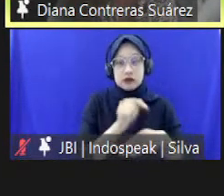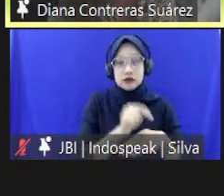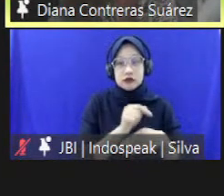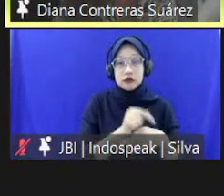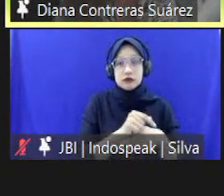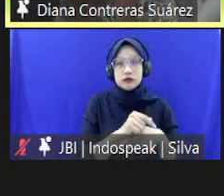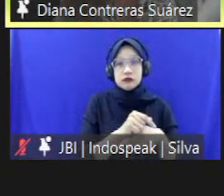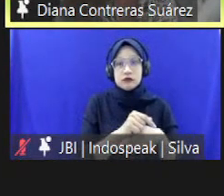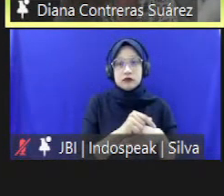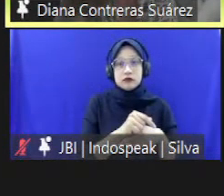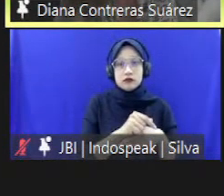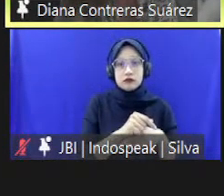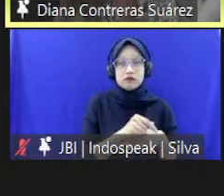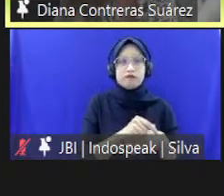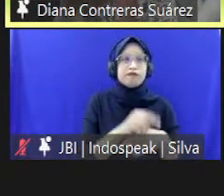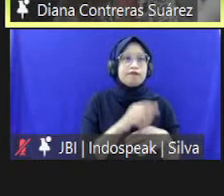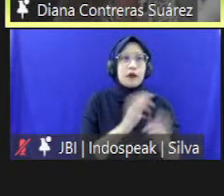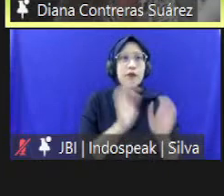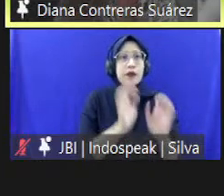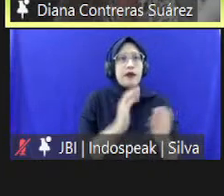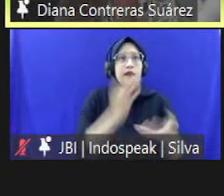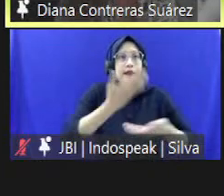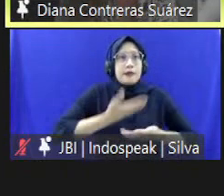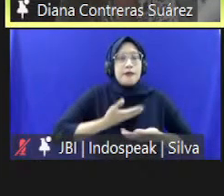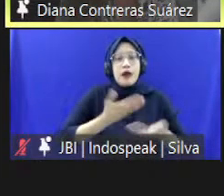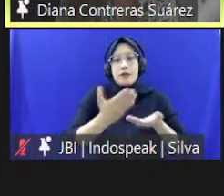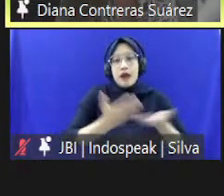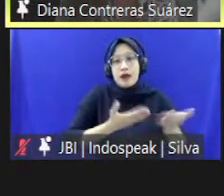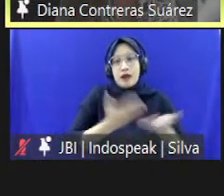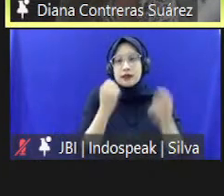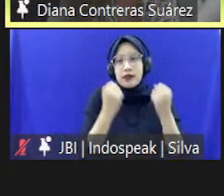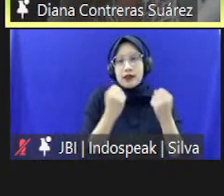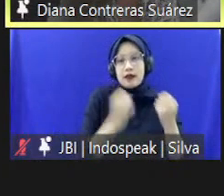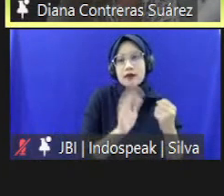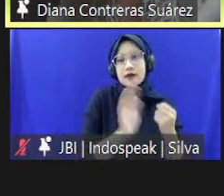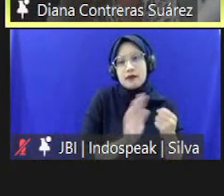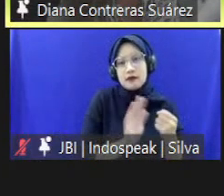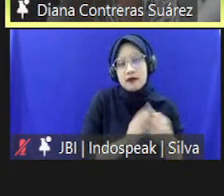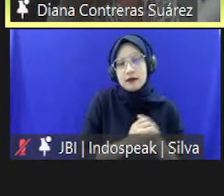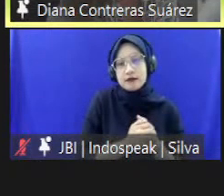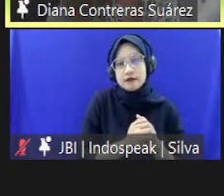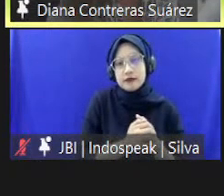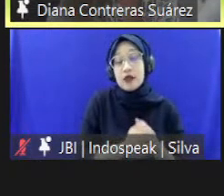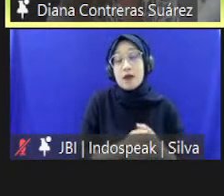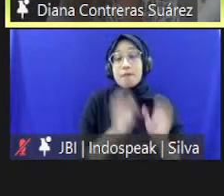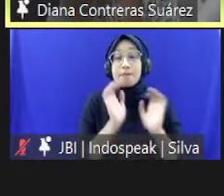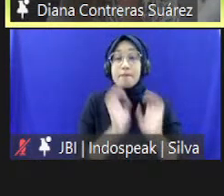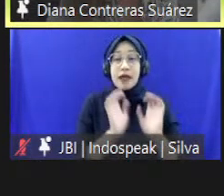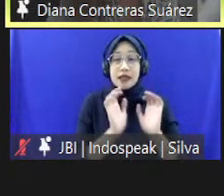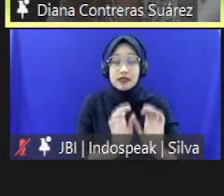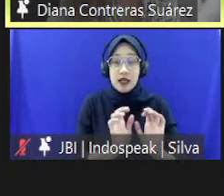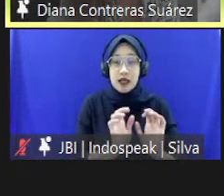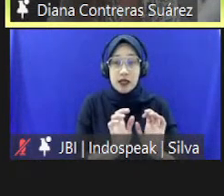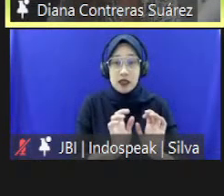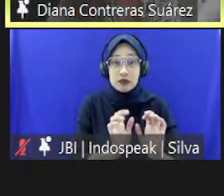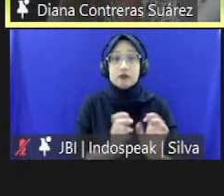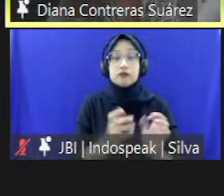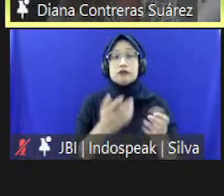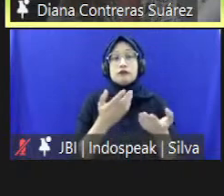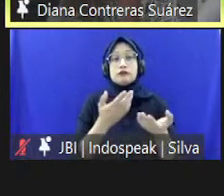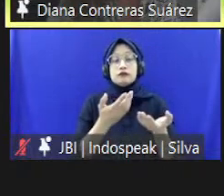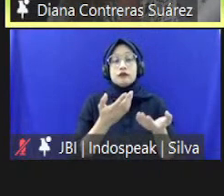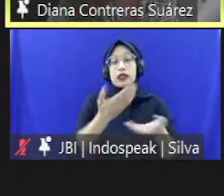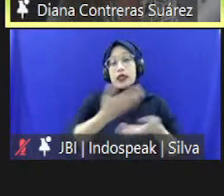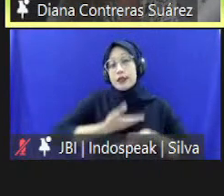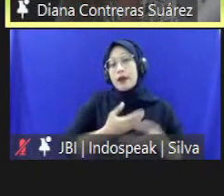receive outpatient care, and they are more likely to receive inpatient care, which just might suggest that people are